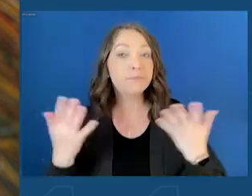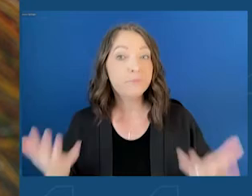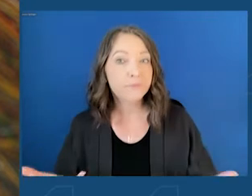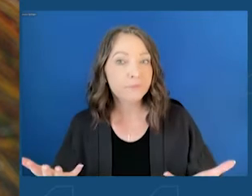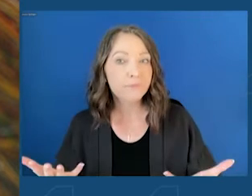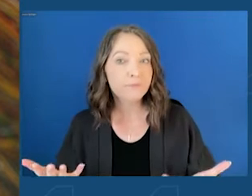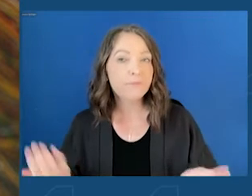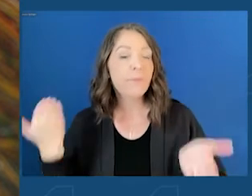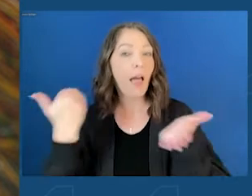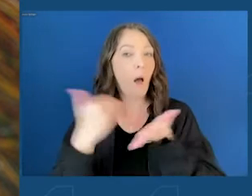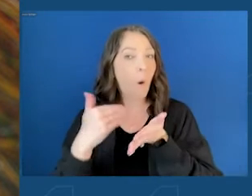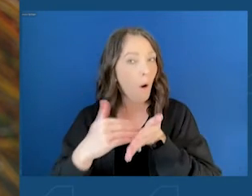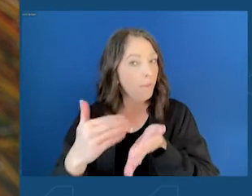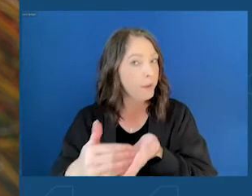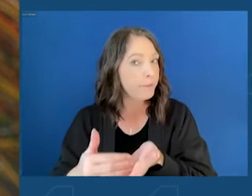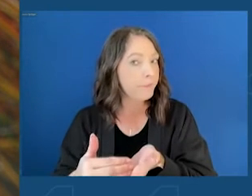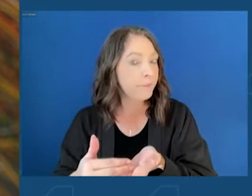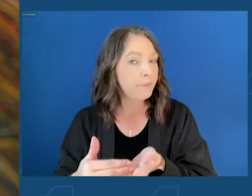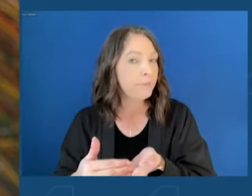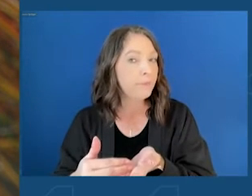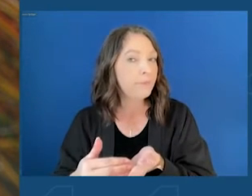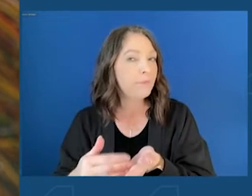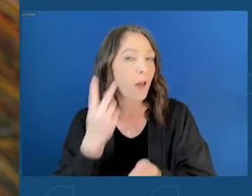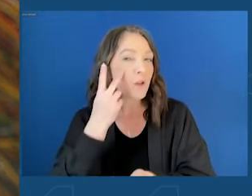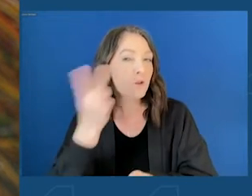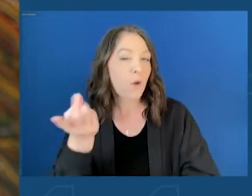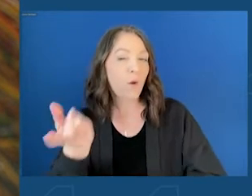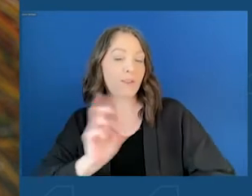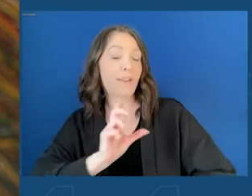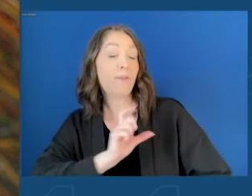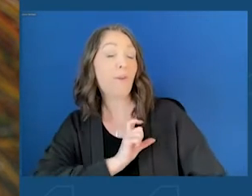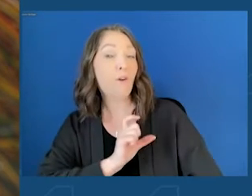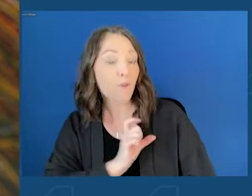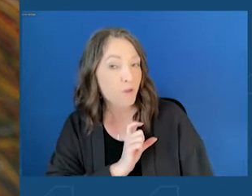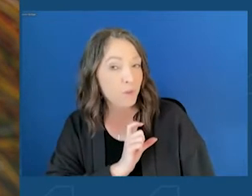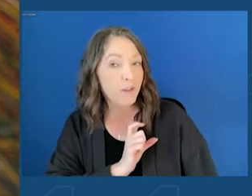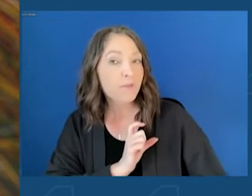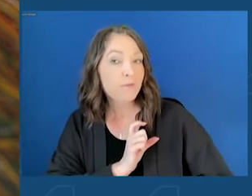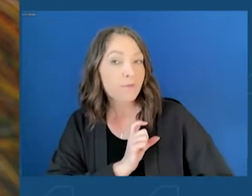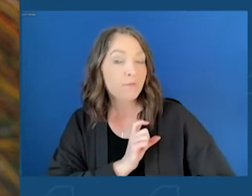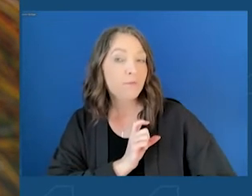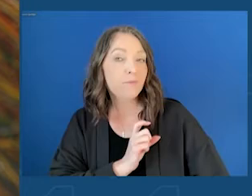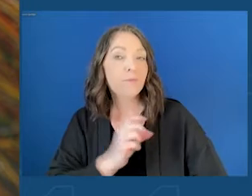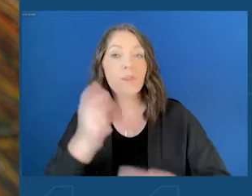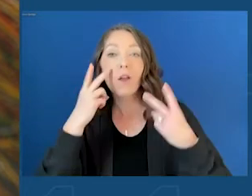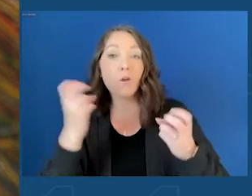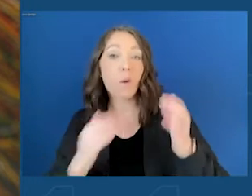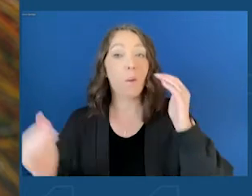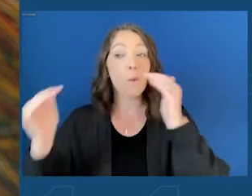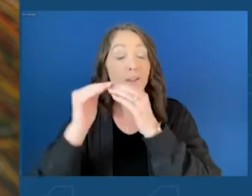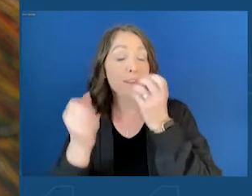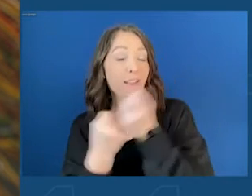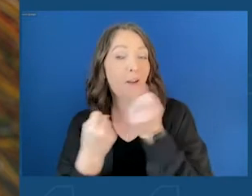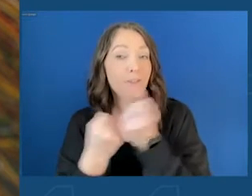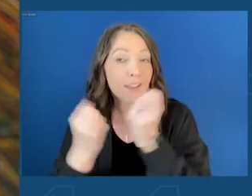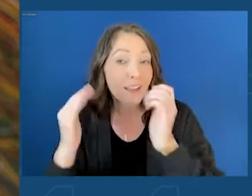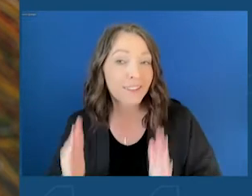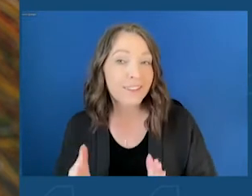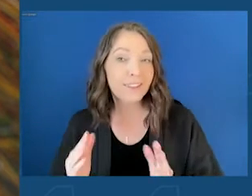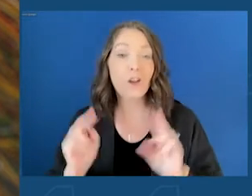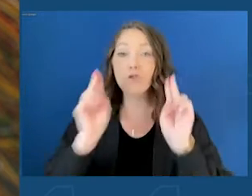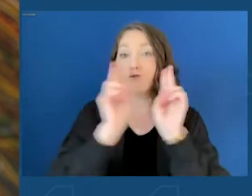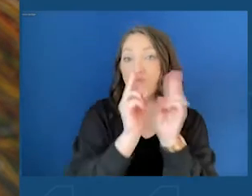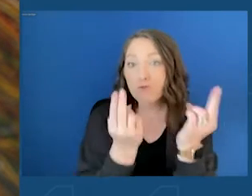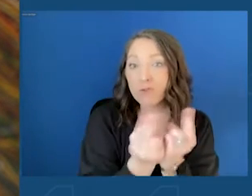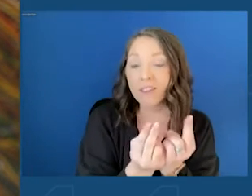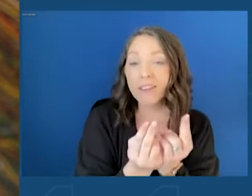often do you see law enforcement, criminal justice advocates, unions,